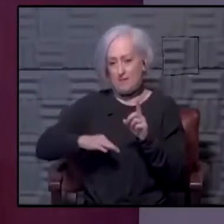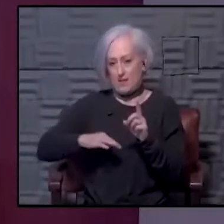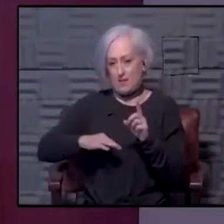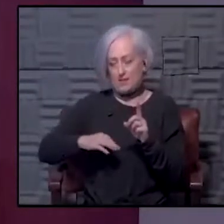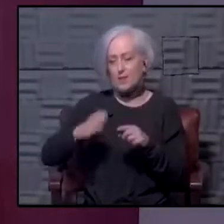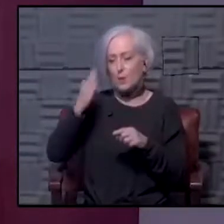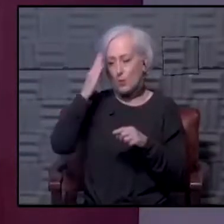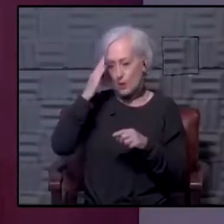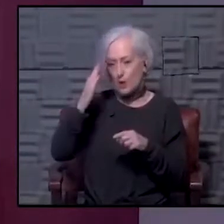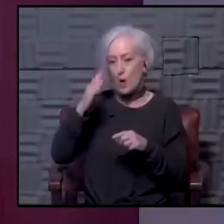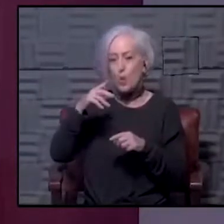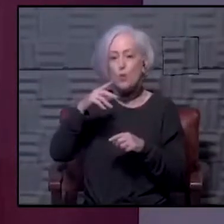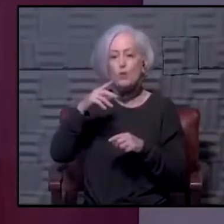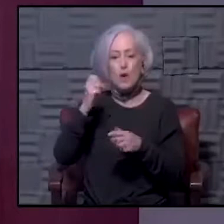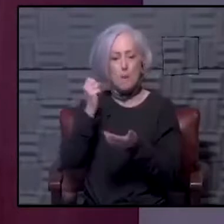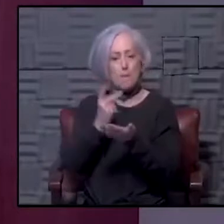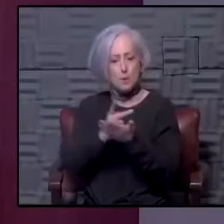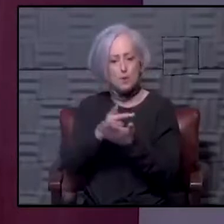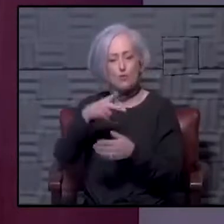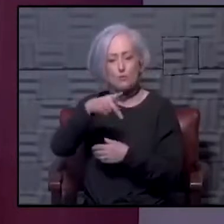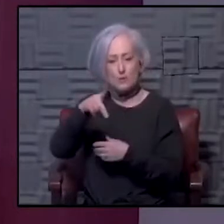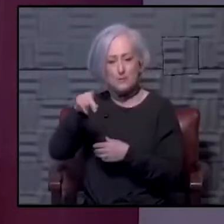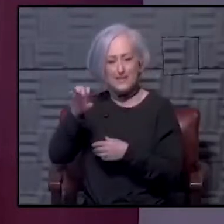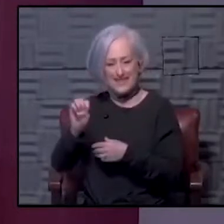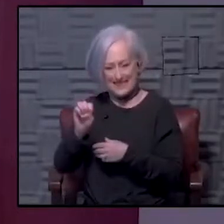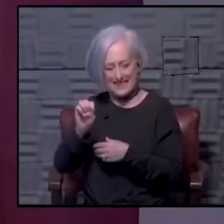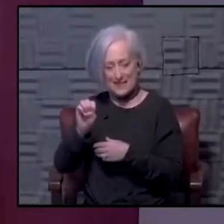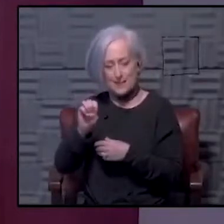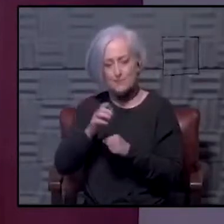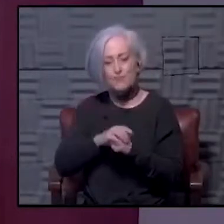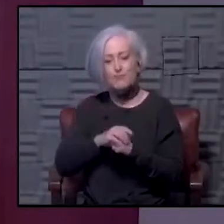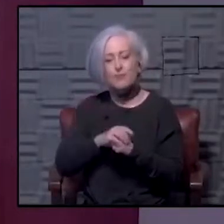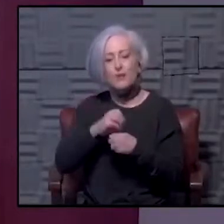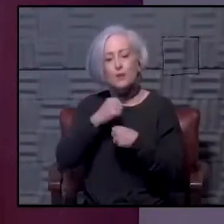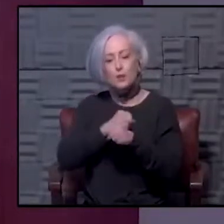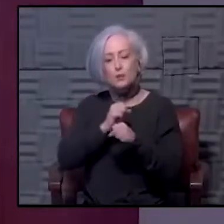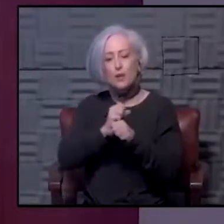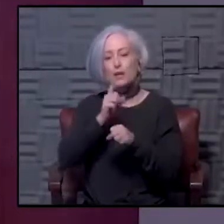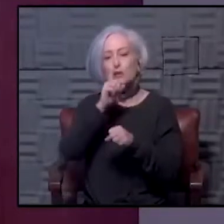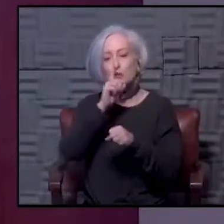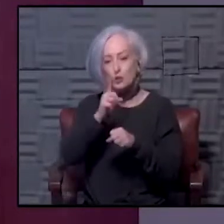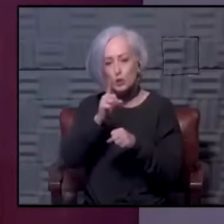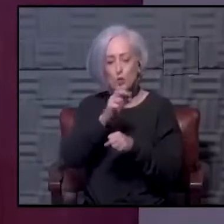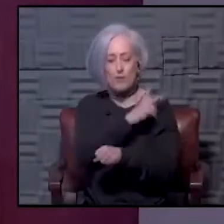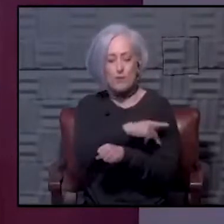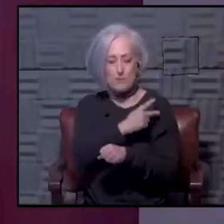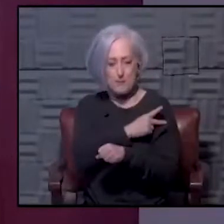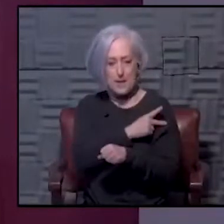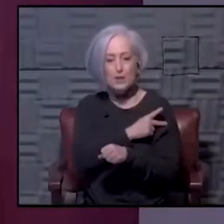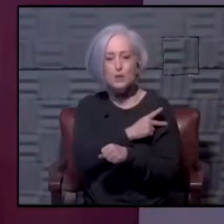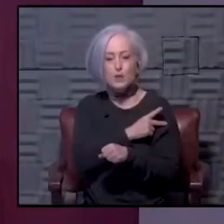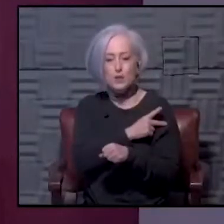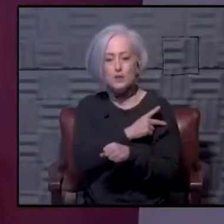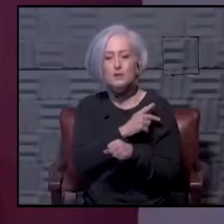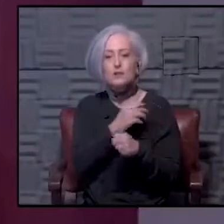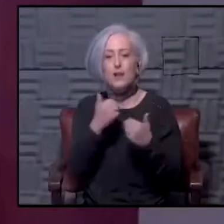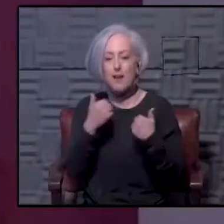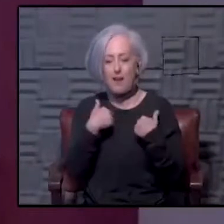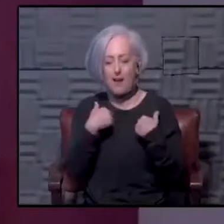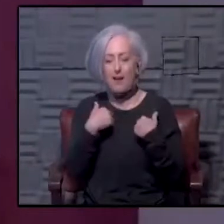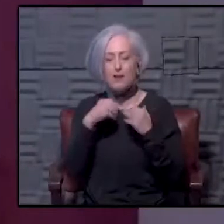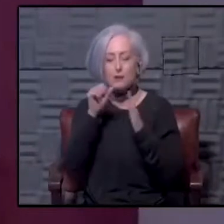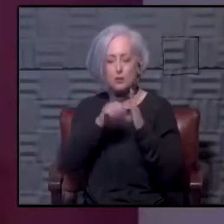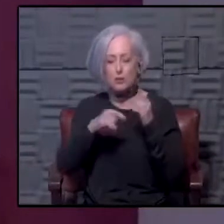approved PPE, and then also making sure that visible to patients, everyone was wearing a surgical mask. So we